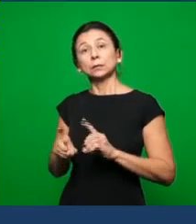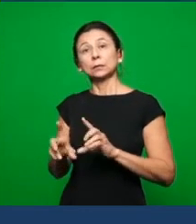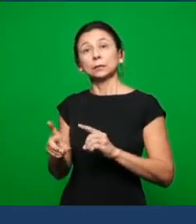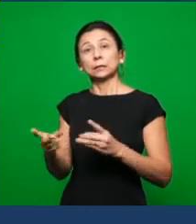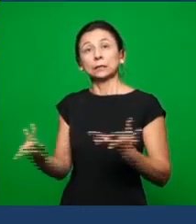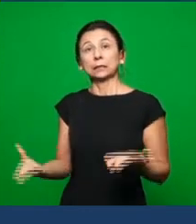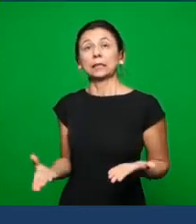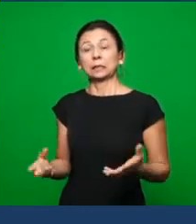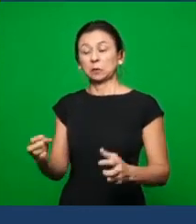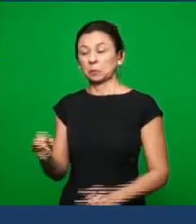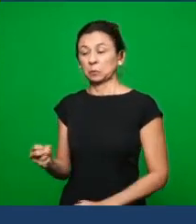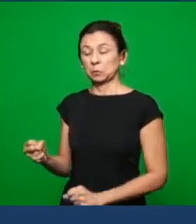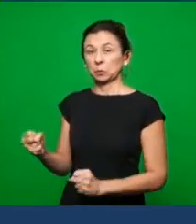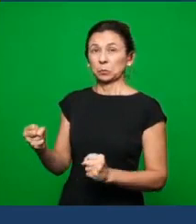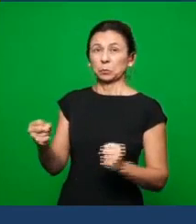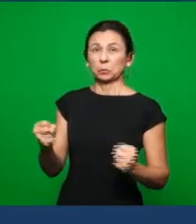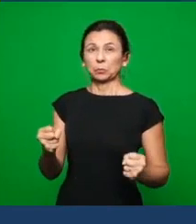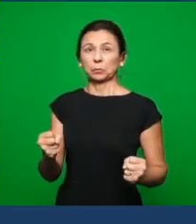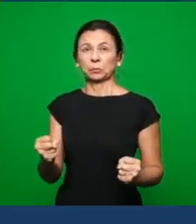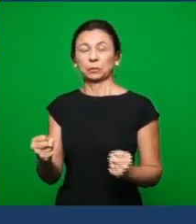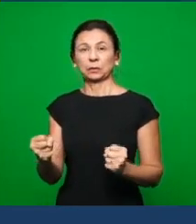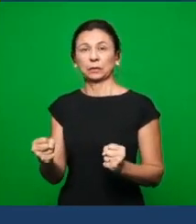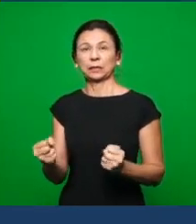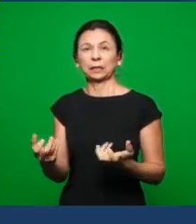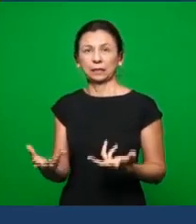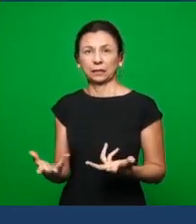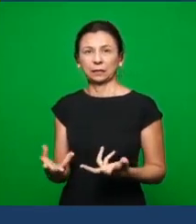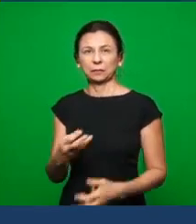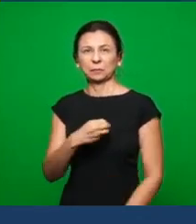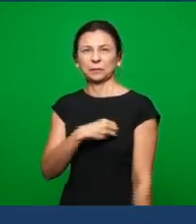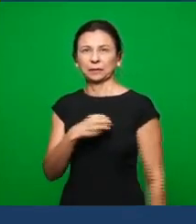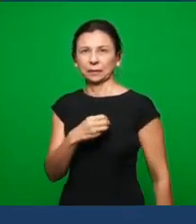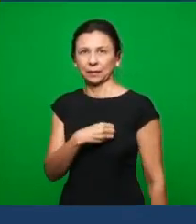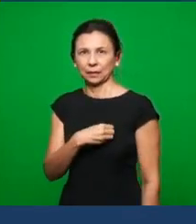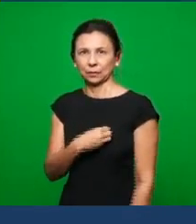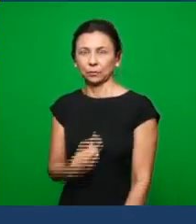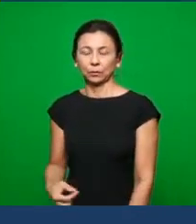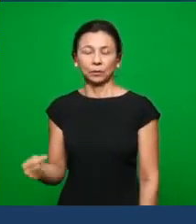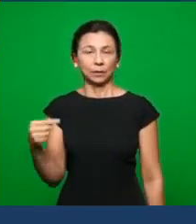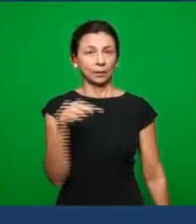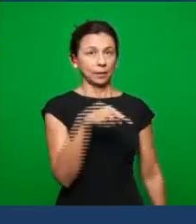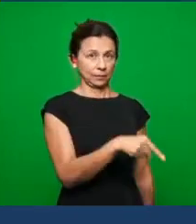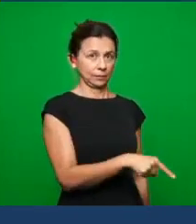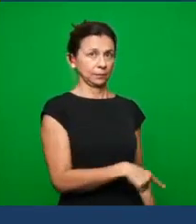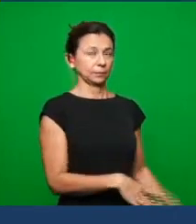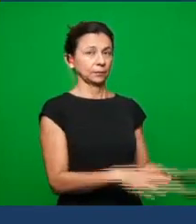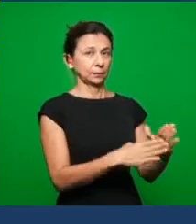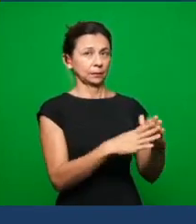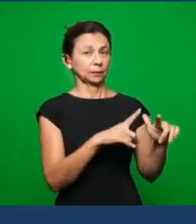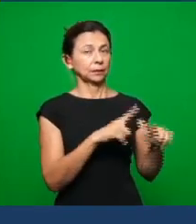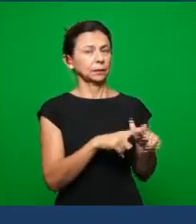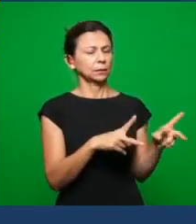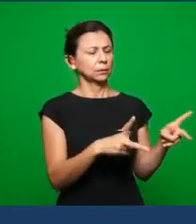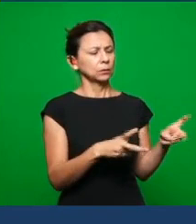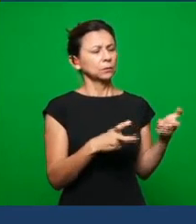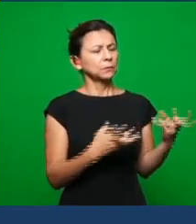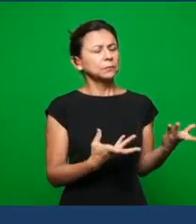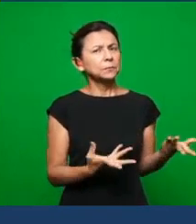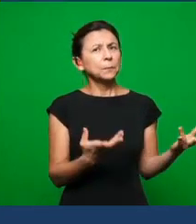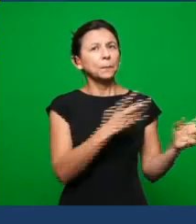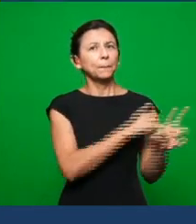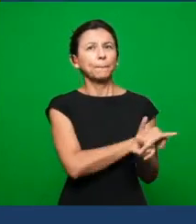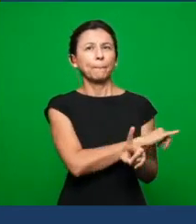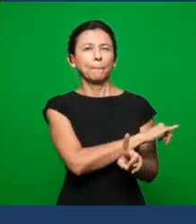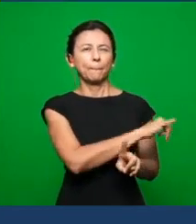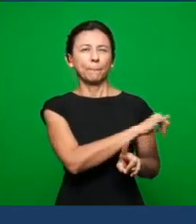doctrine related to the flesh and the power of the flesh. So here it is in Pergamum. So in Thyatira, we're going to find